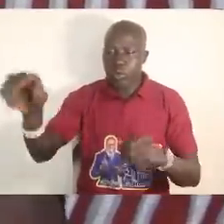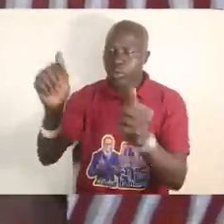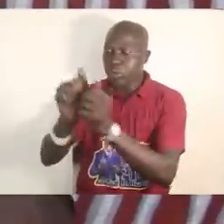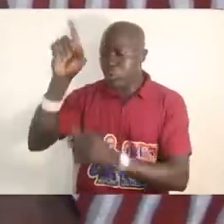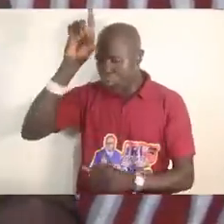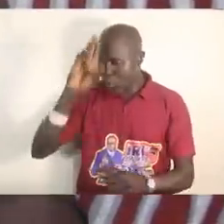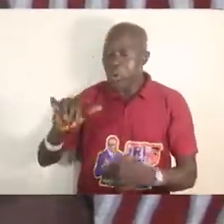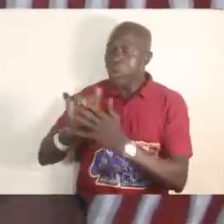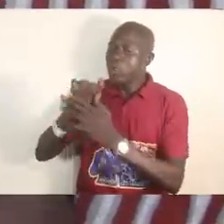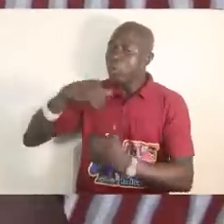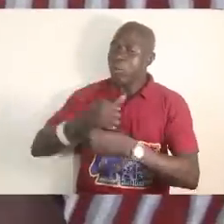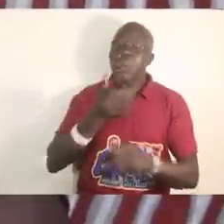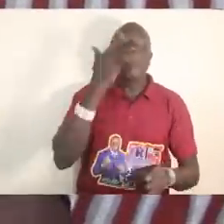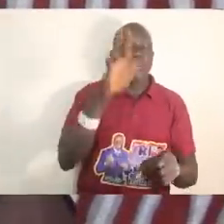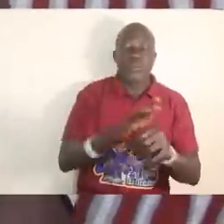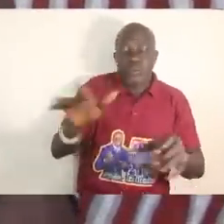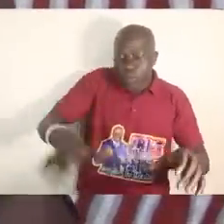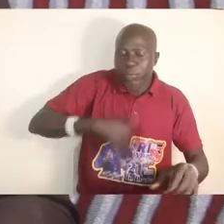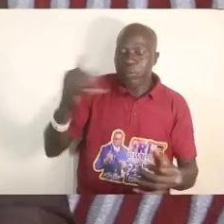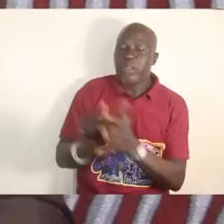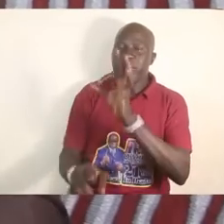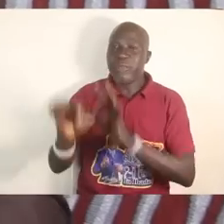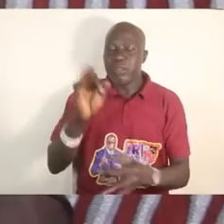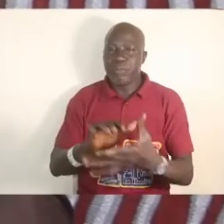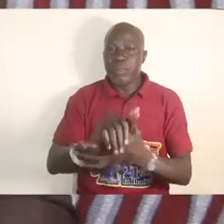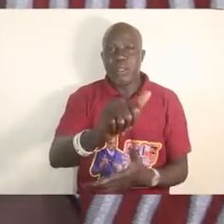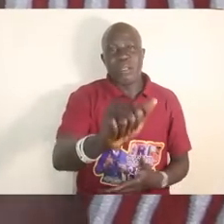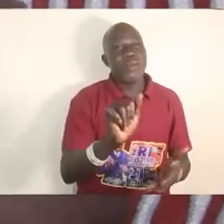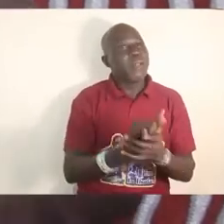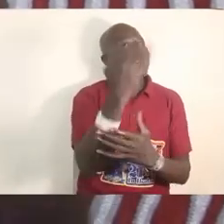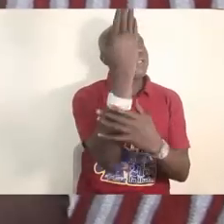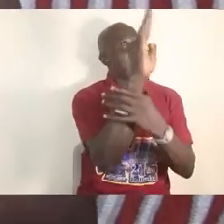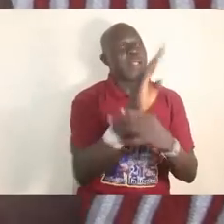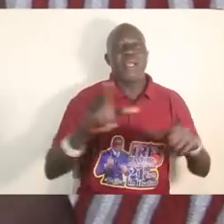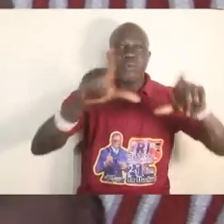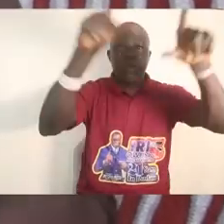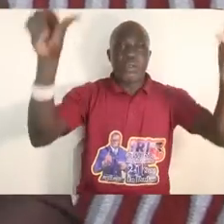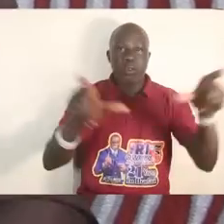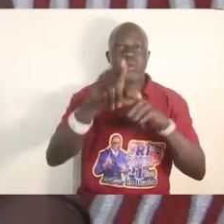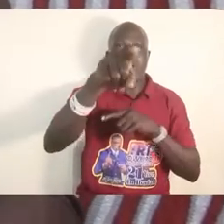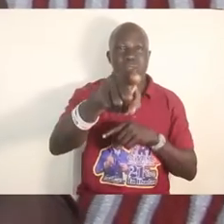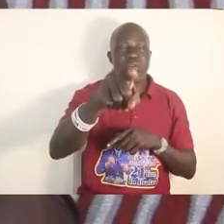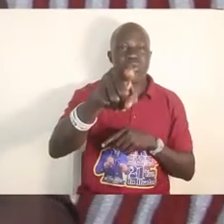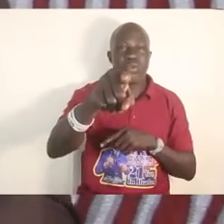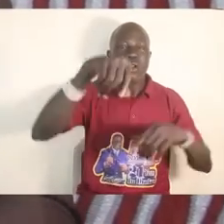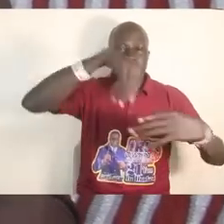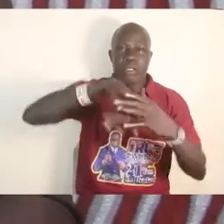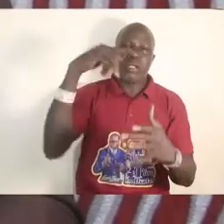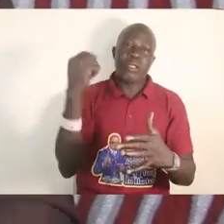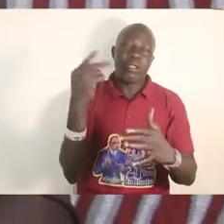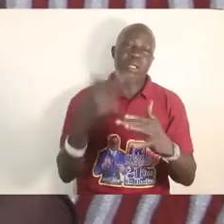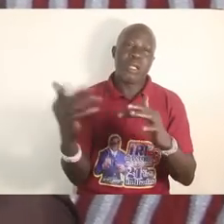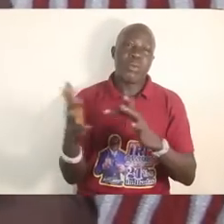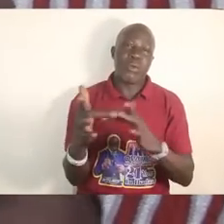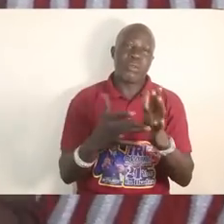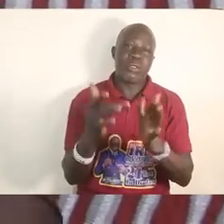That made promise to be fulfilled. If you believe. Amen. That end will occur. In the name of